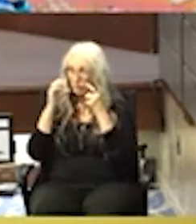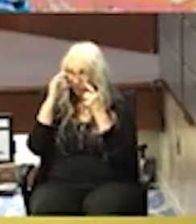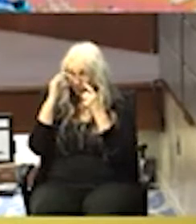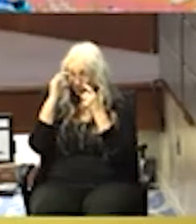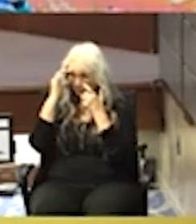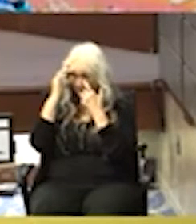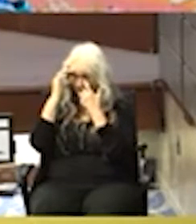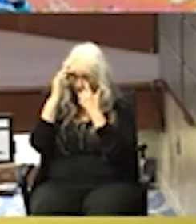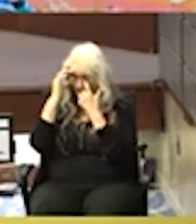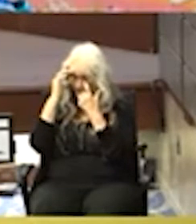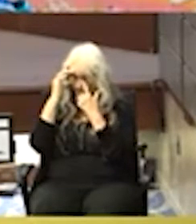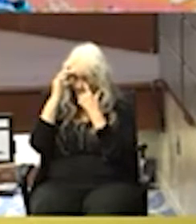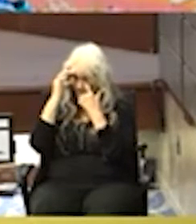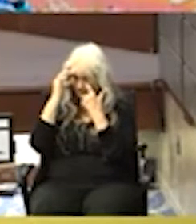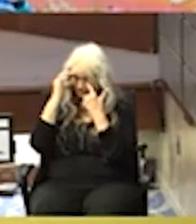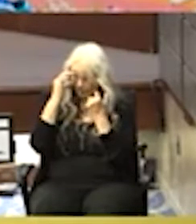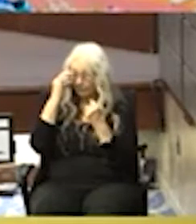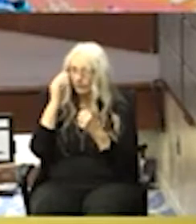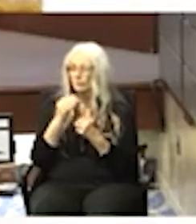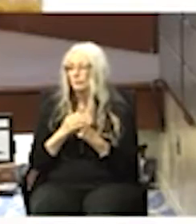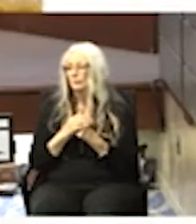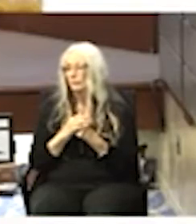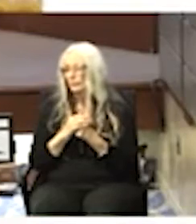our inspiration.